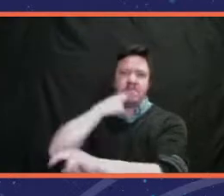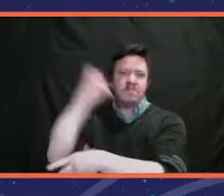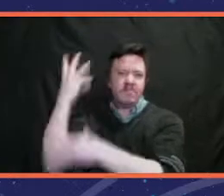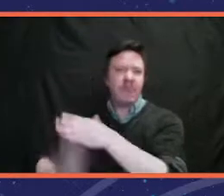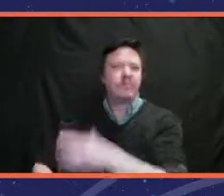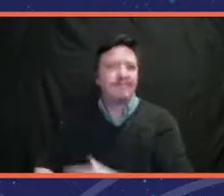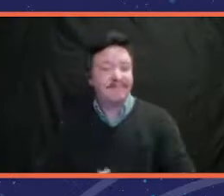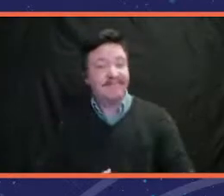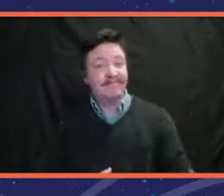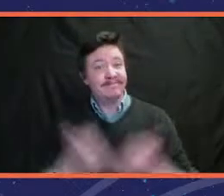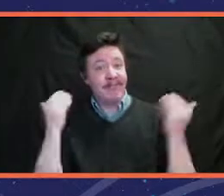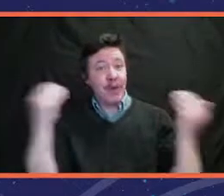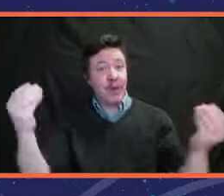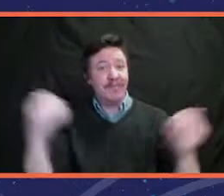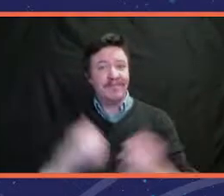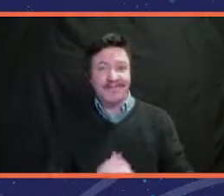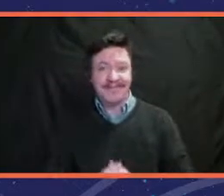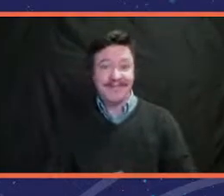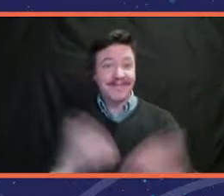we go.